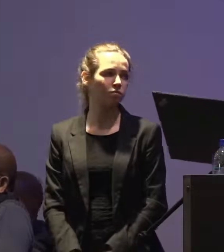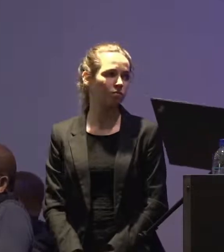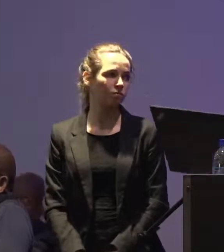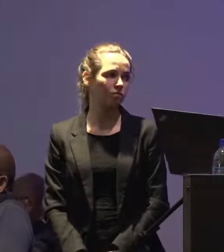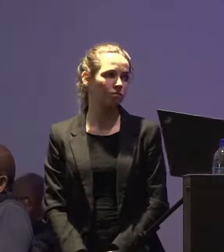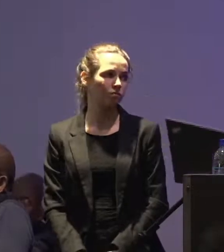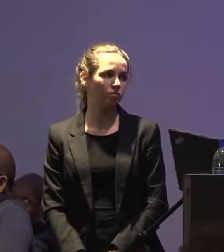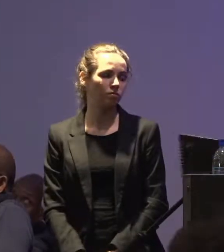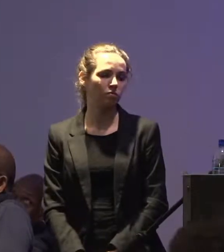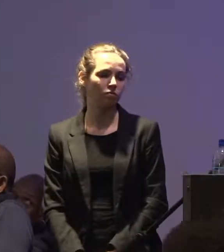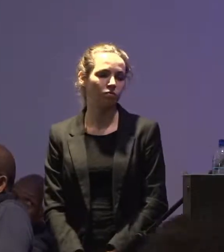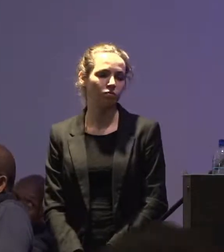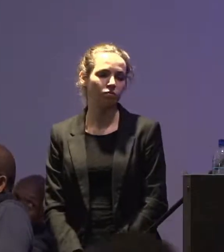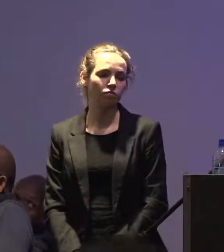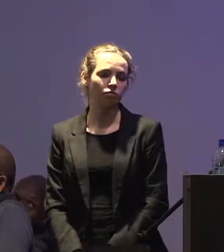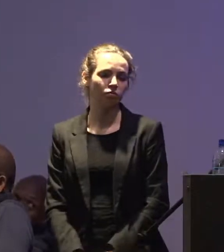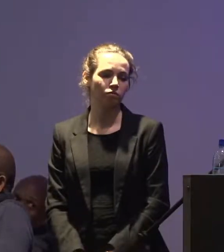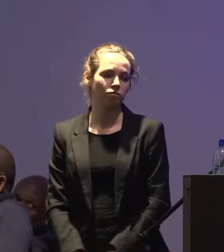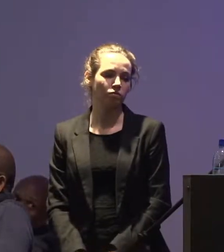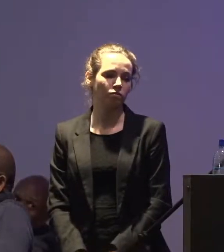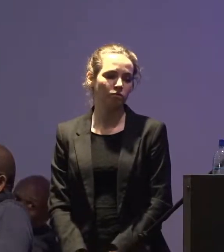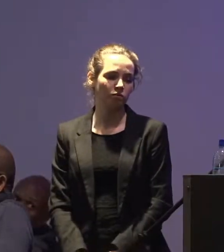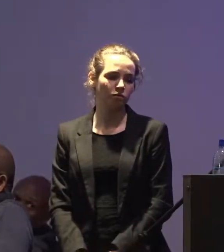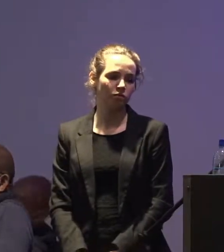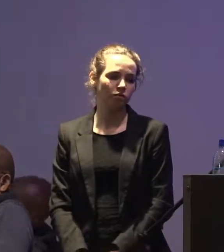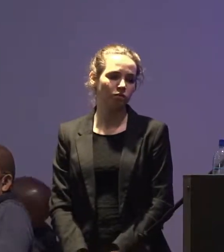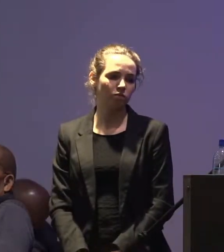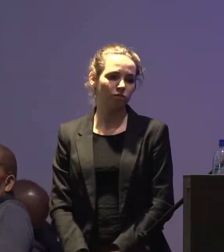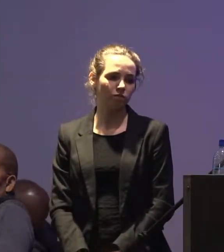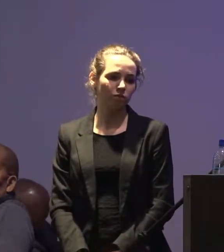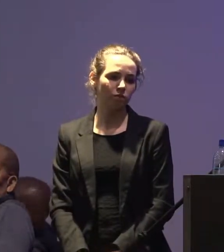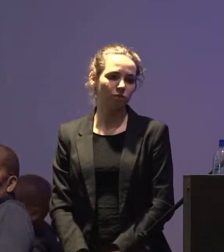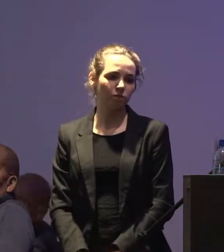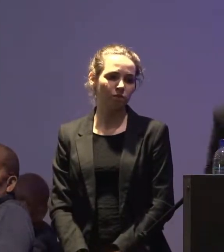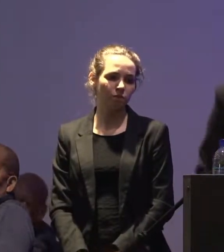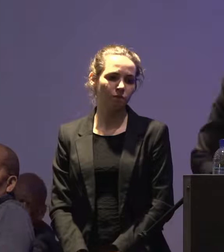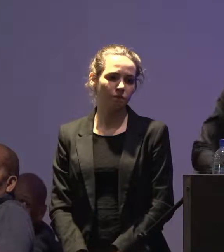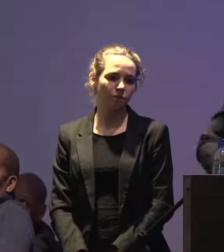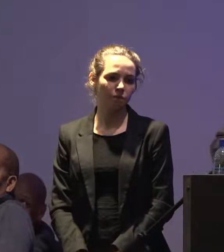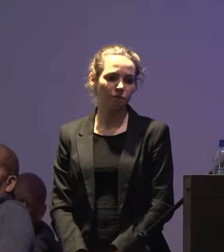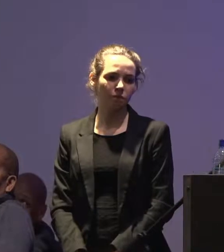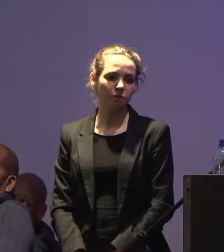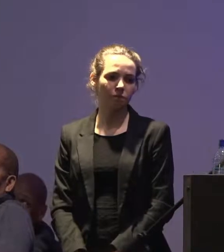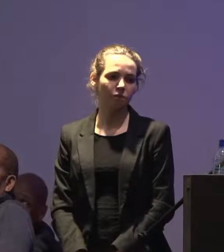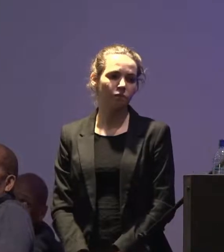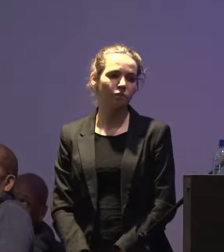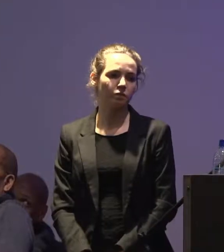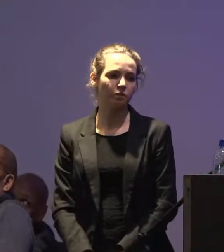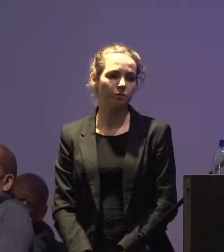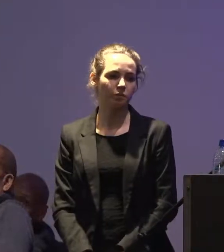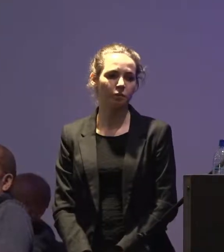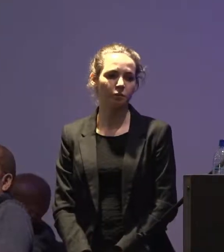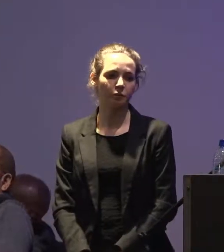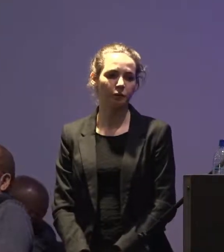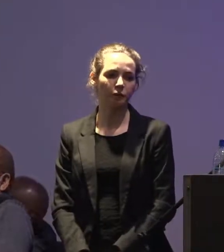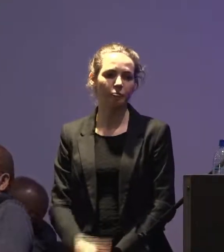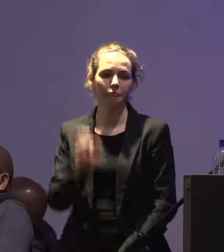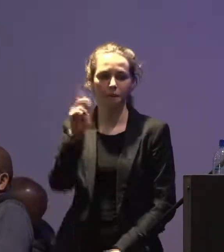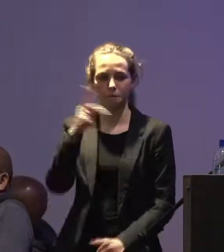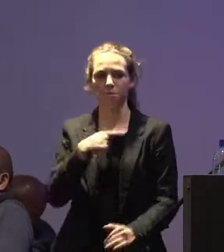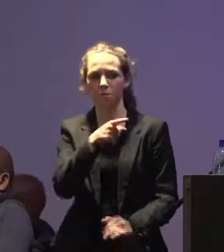Okay. No, it's fine. Let's use this one. I'll just be patient with this. With the slow pace. It's fine. Since we're already here.